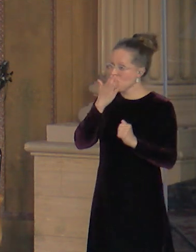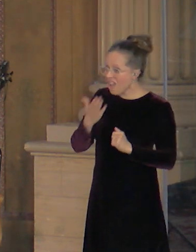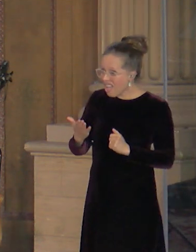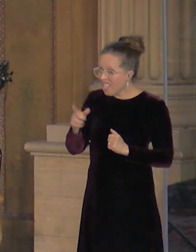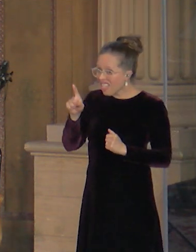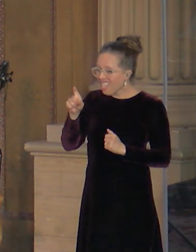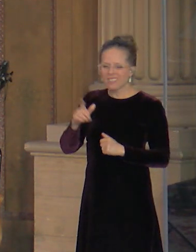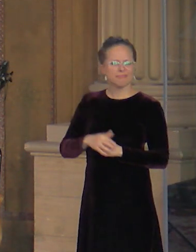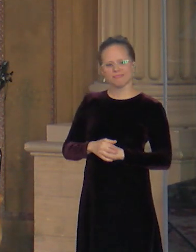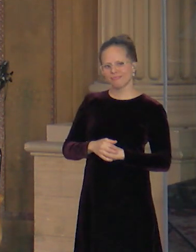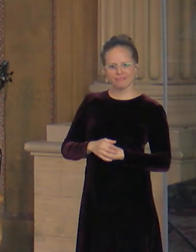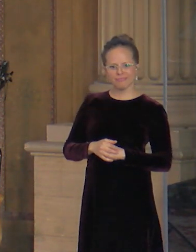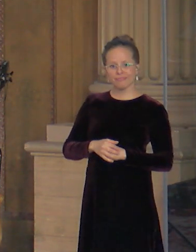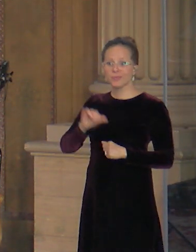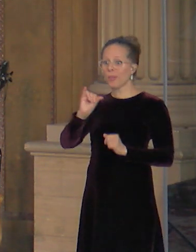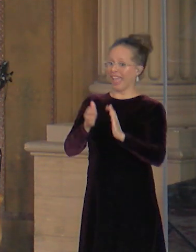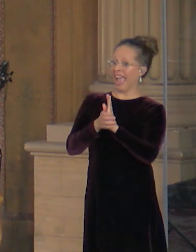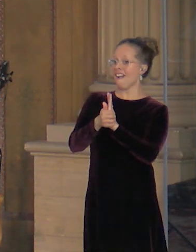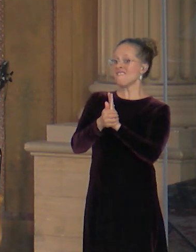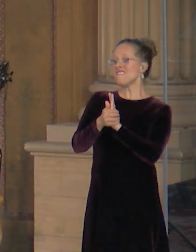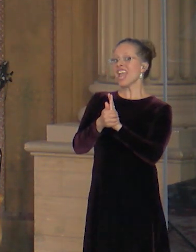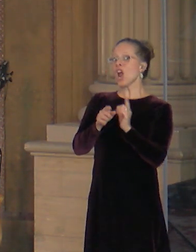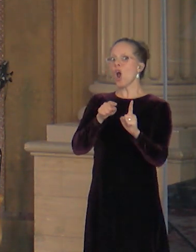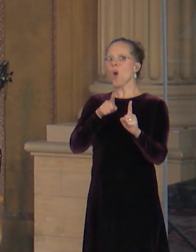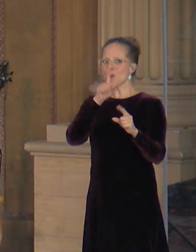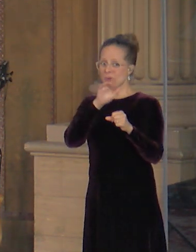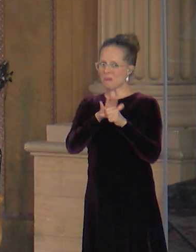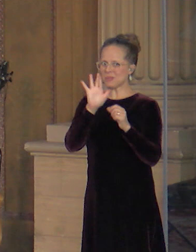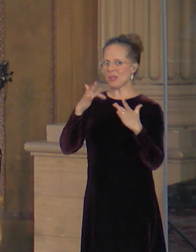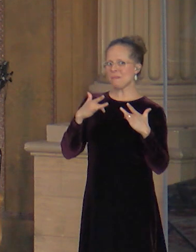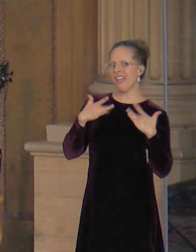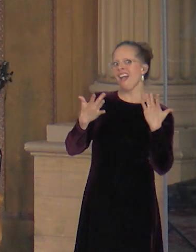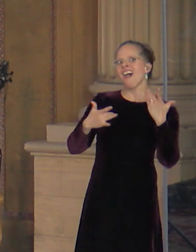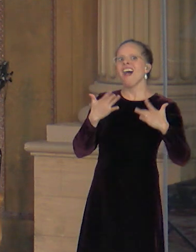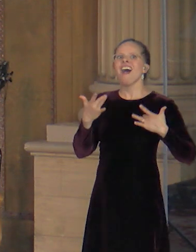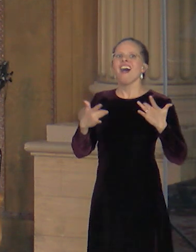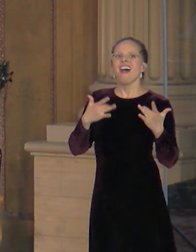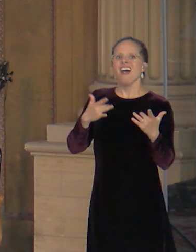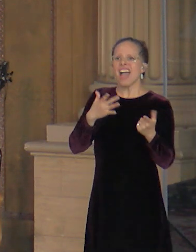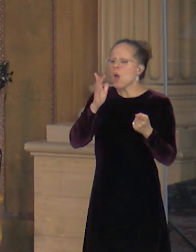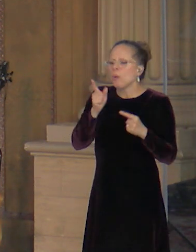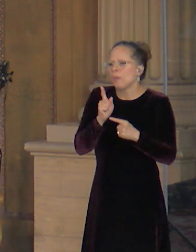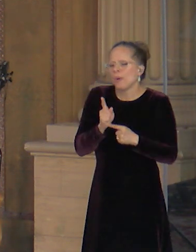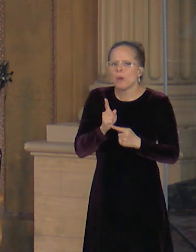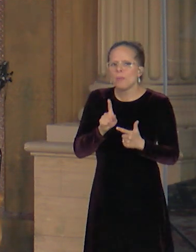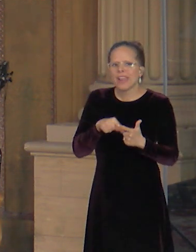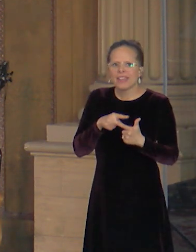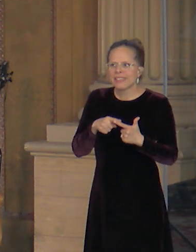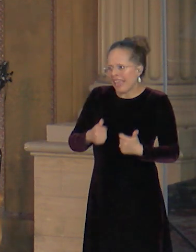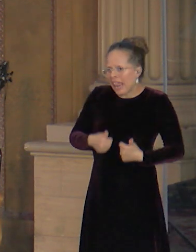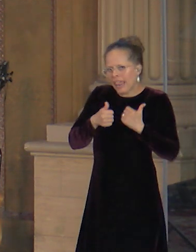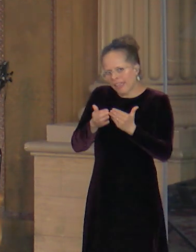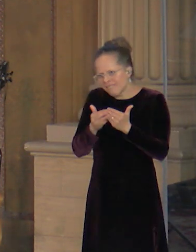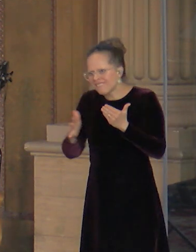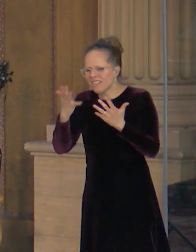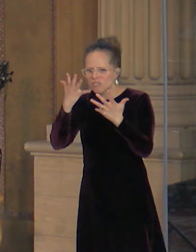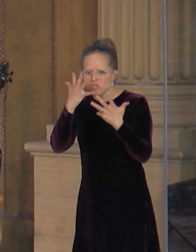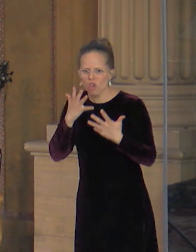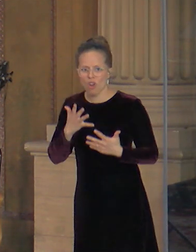the affair promises a thrill but it delivers only a momentary thrill followed by what could be a lifetime of sorrow